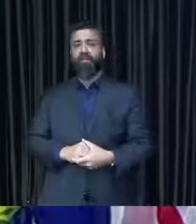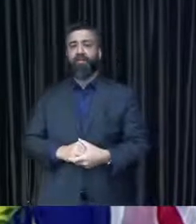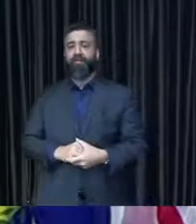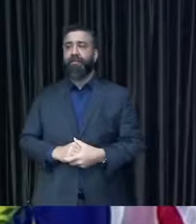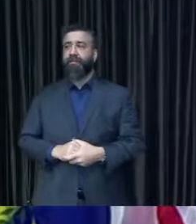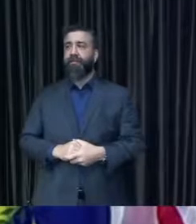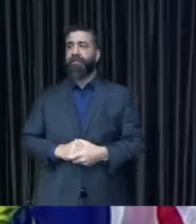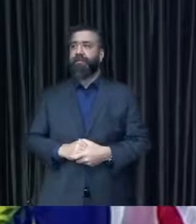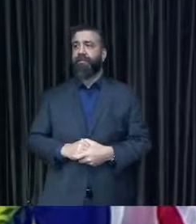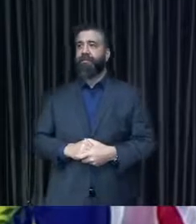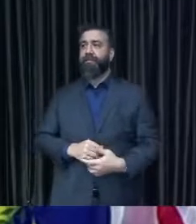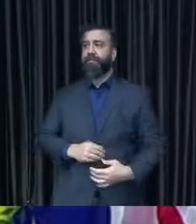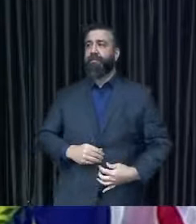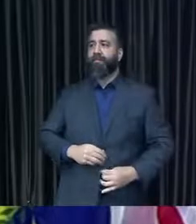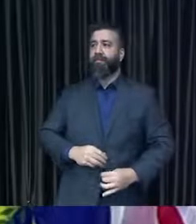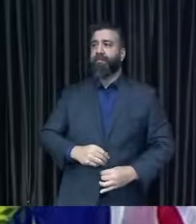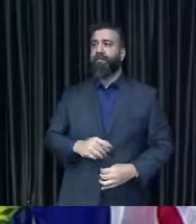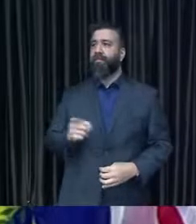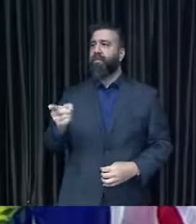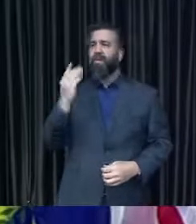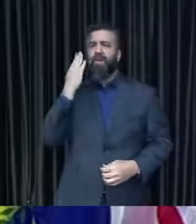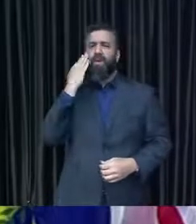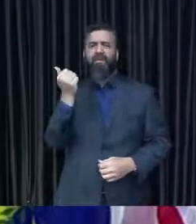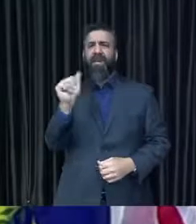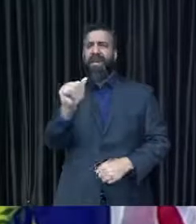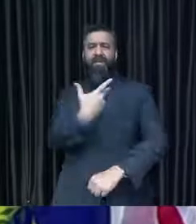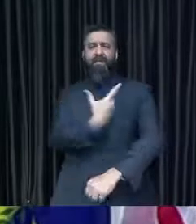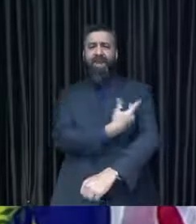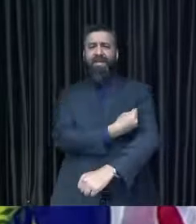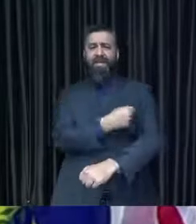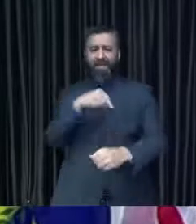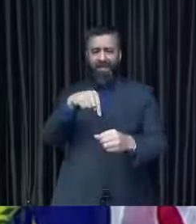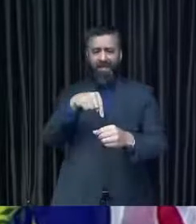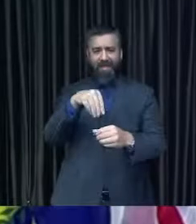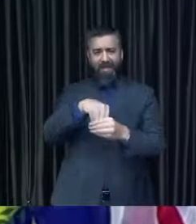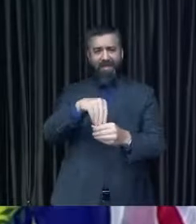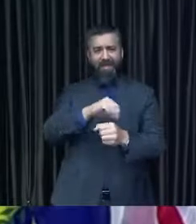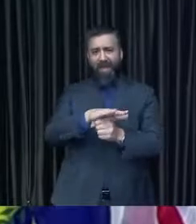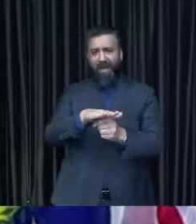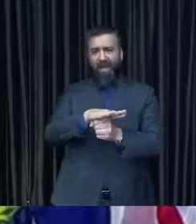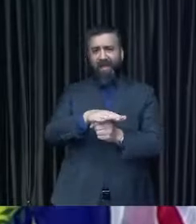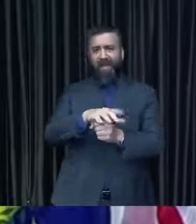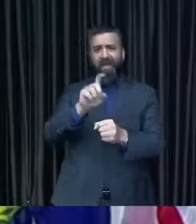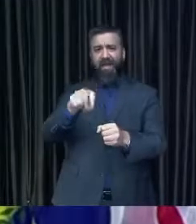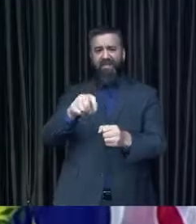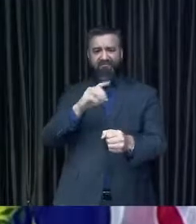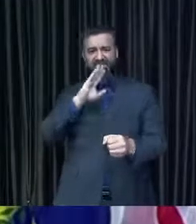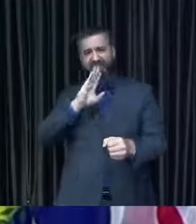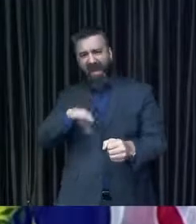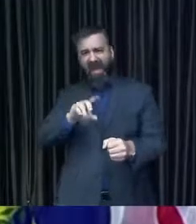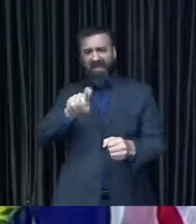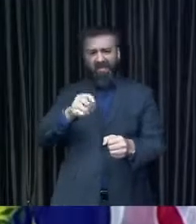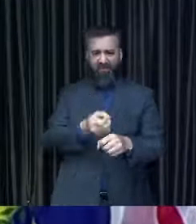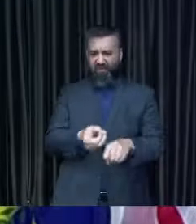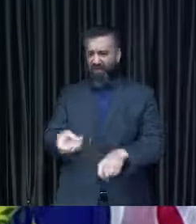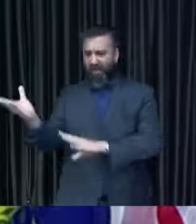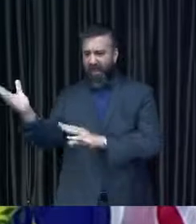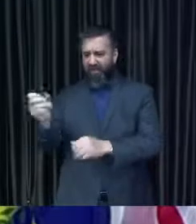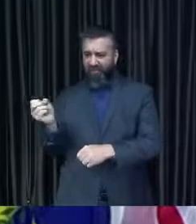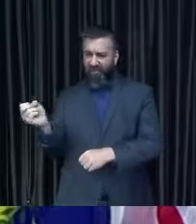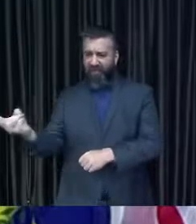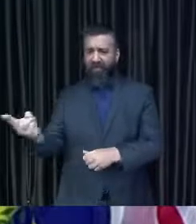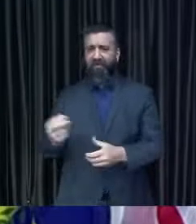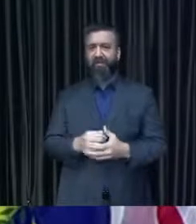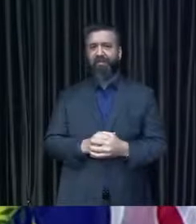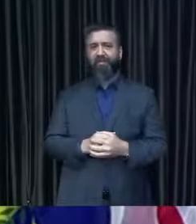area that needed to be thrown out? The question is, have any vaccines in the St. Louis region been